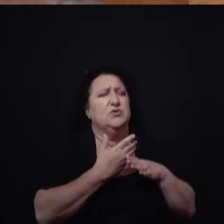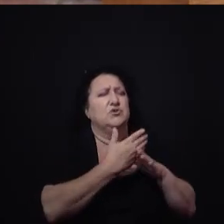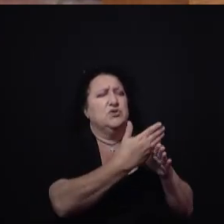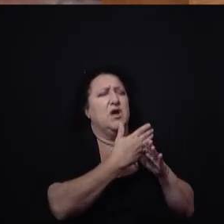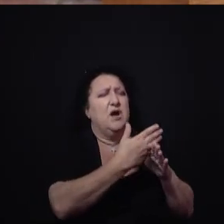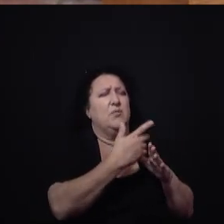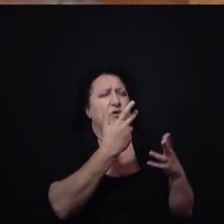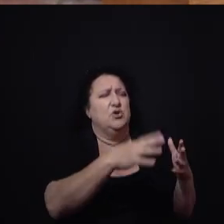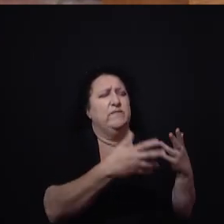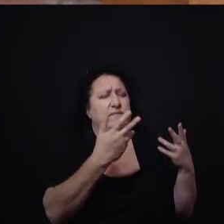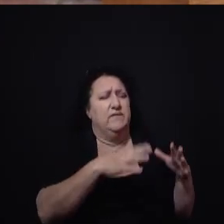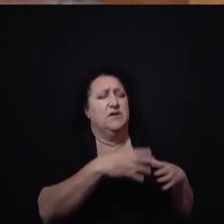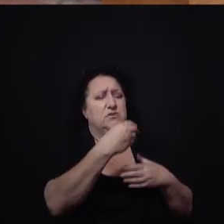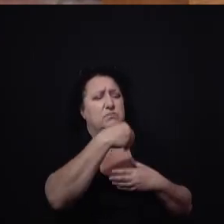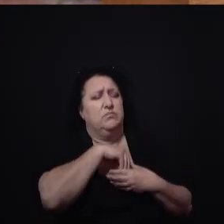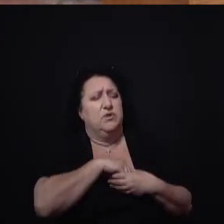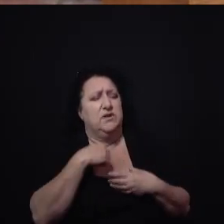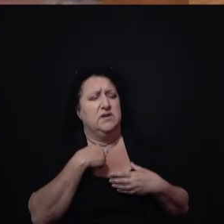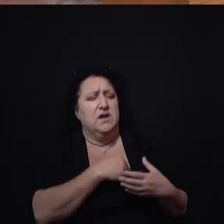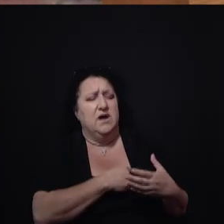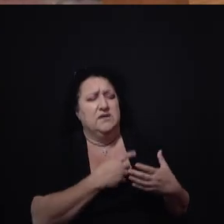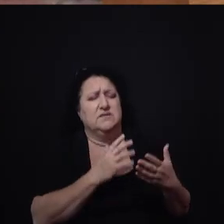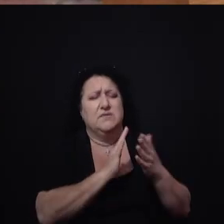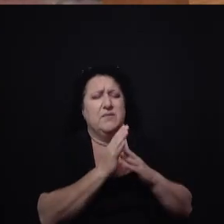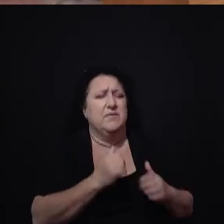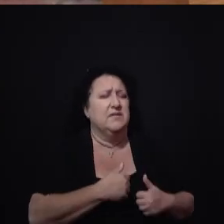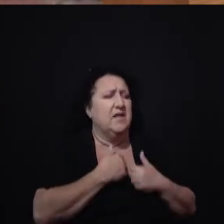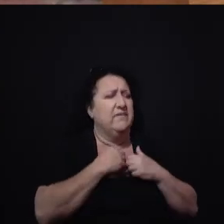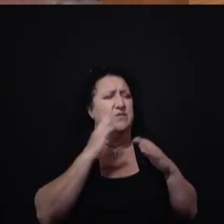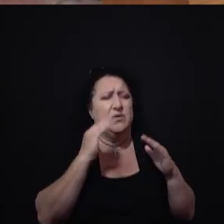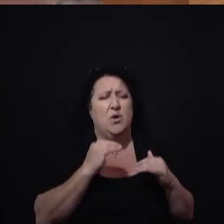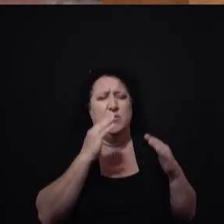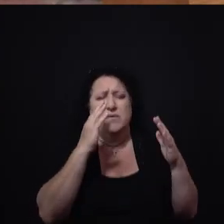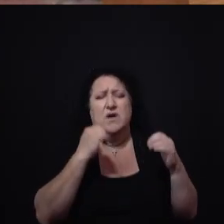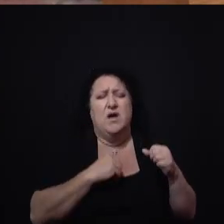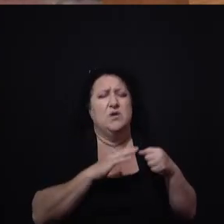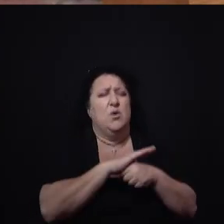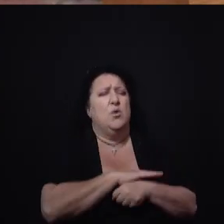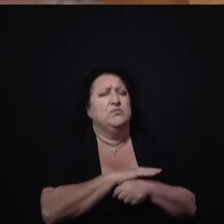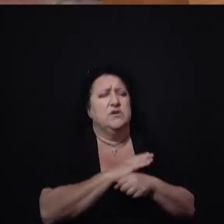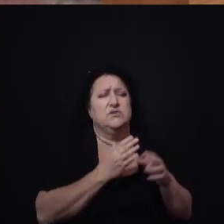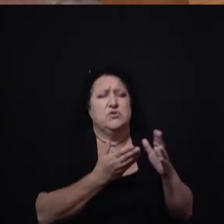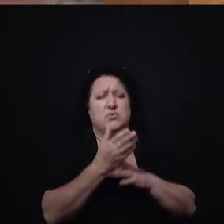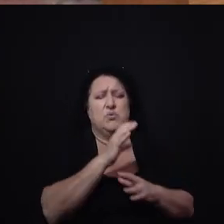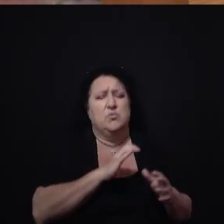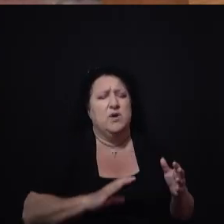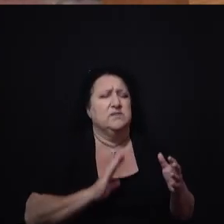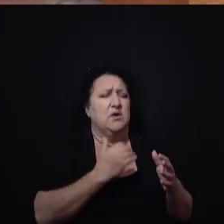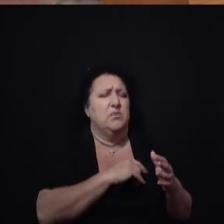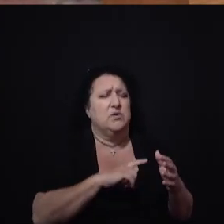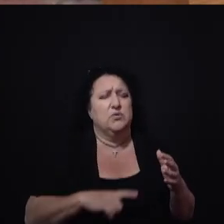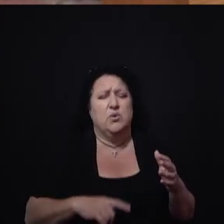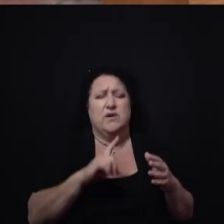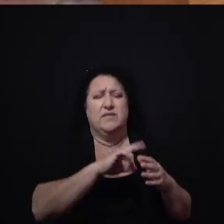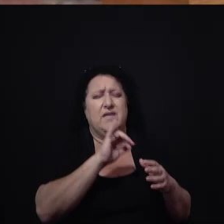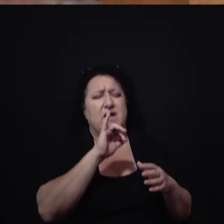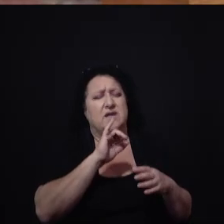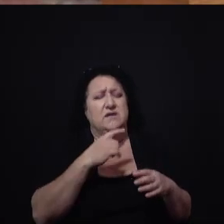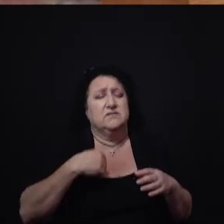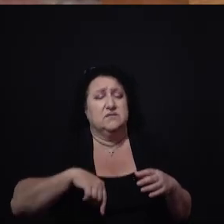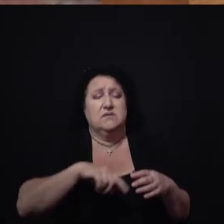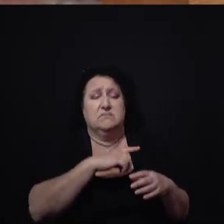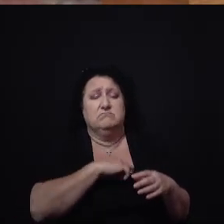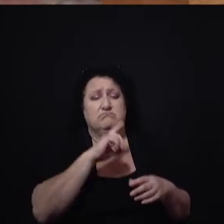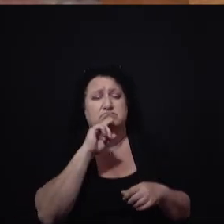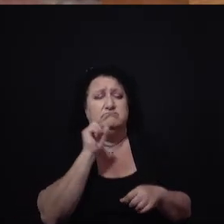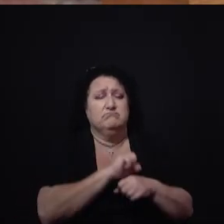light and hope, to be a people on mission to bring hope and wholeness through Christ, Lord. That is who we are because of what you